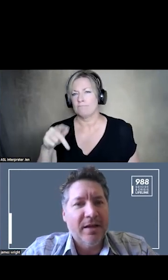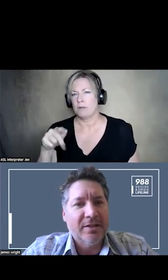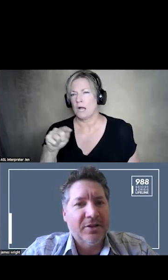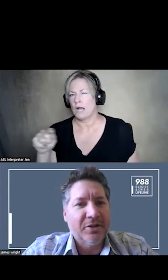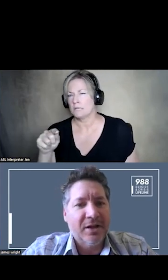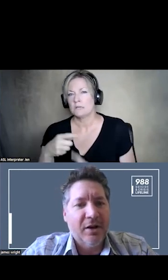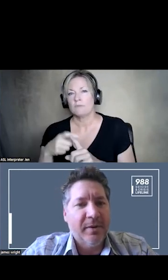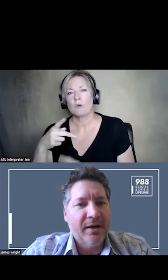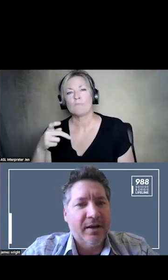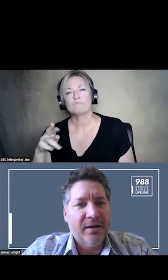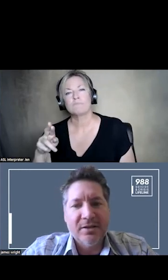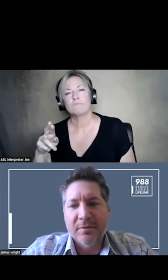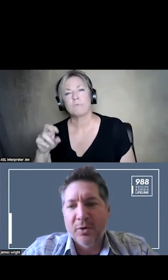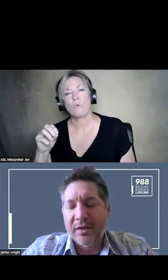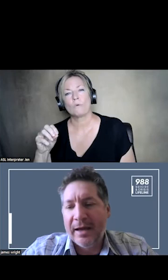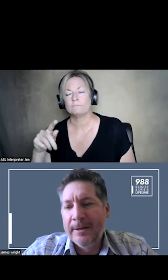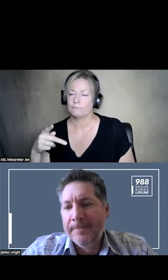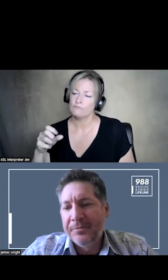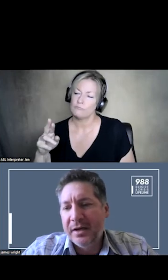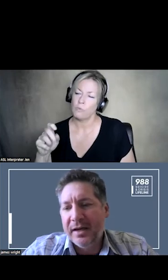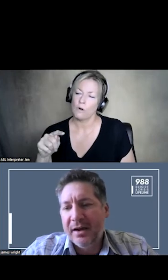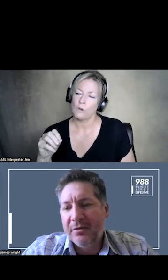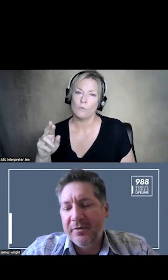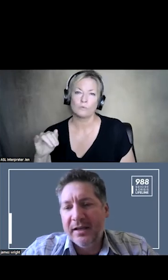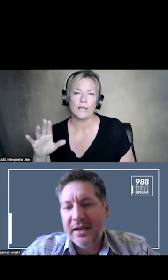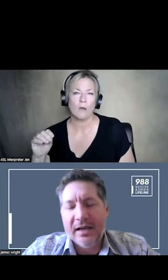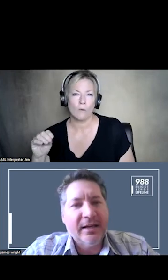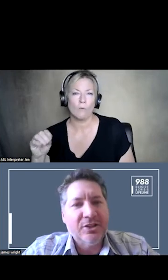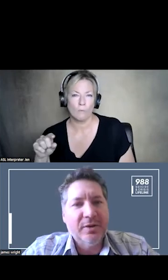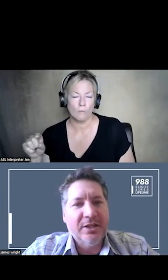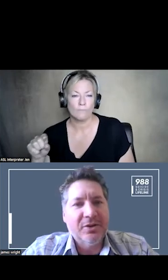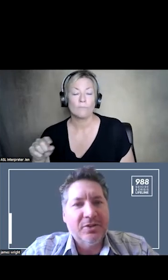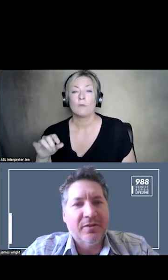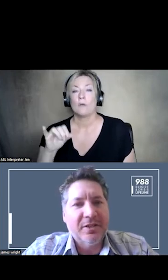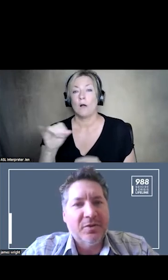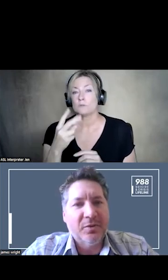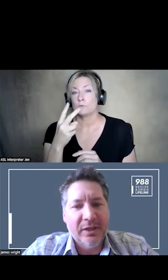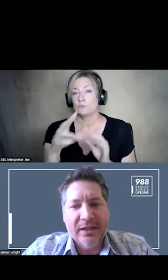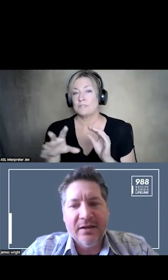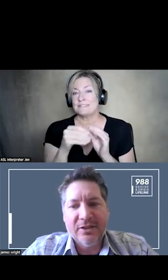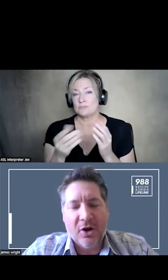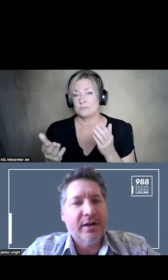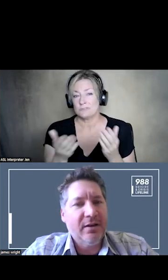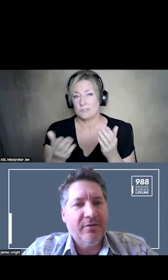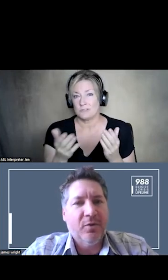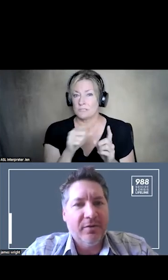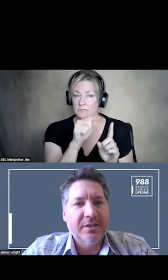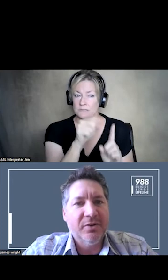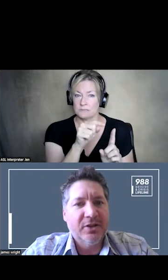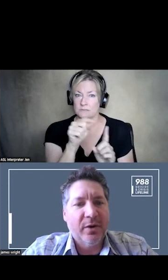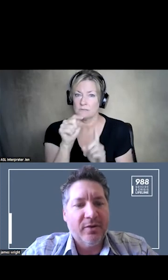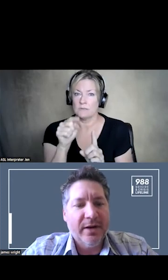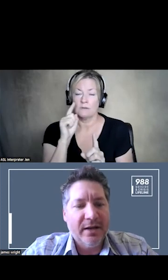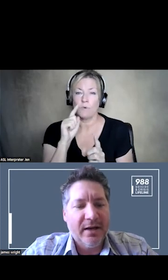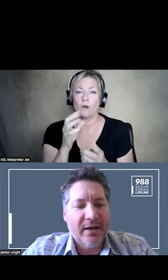of the centers helping support that. And I'll finally highlight two additional services we're really targeting for fiscal